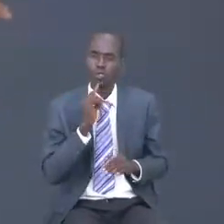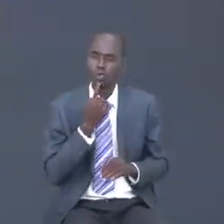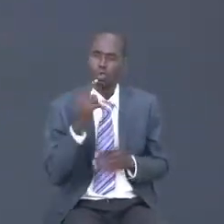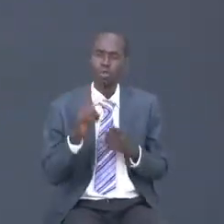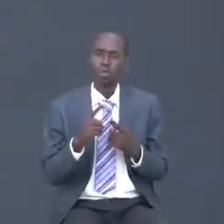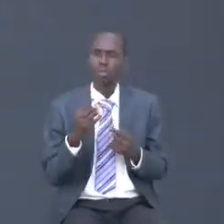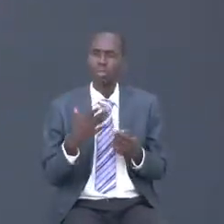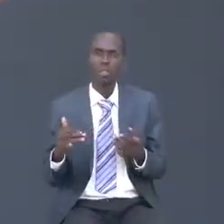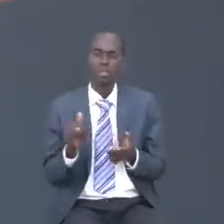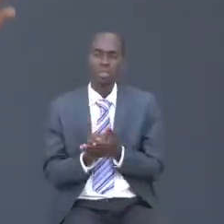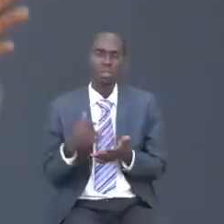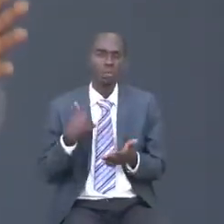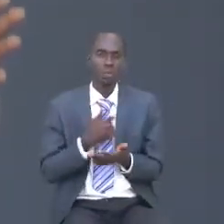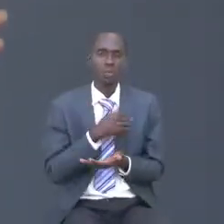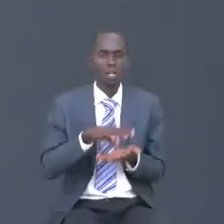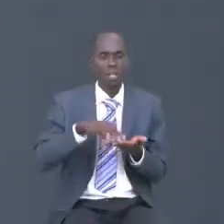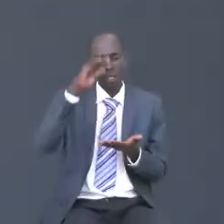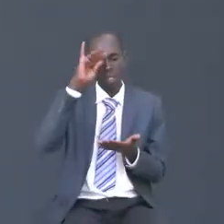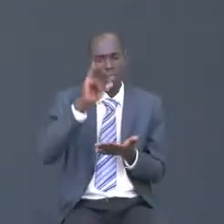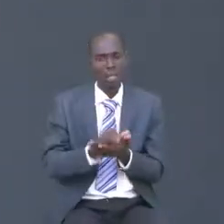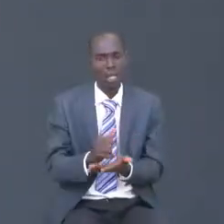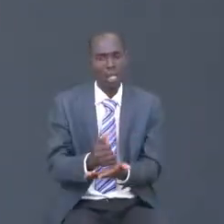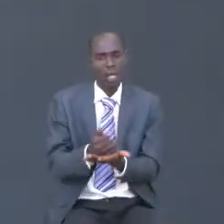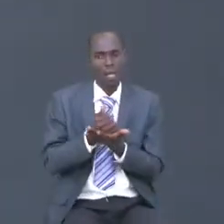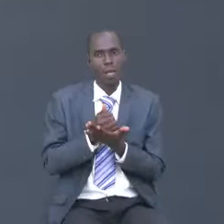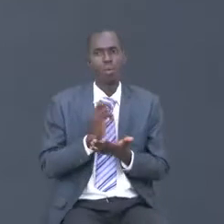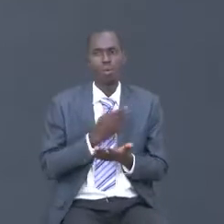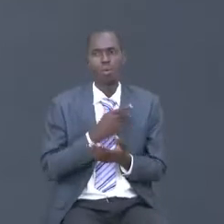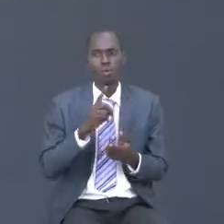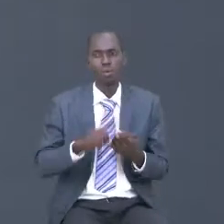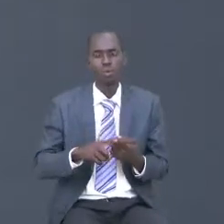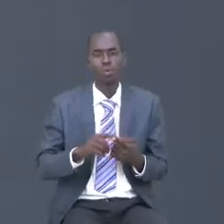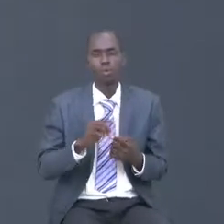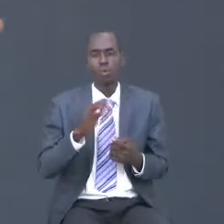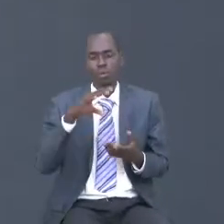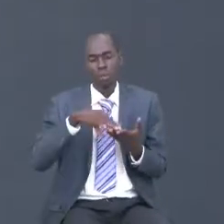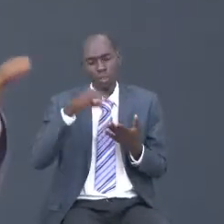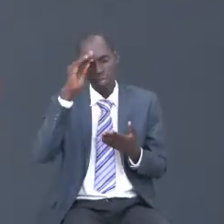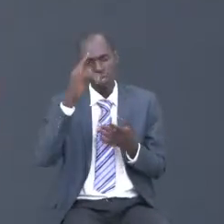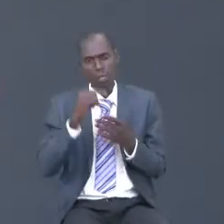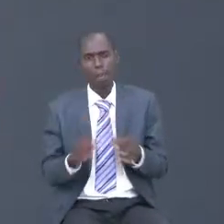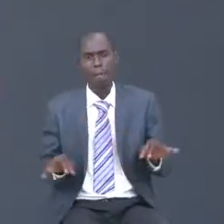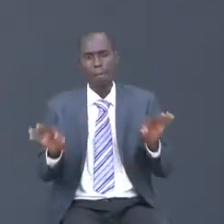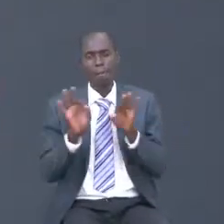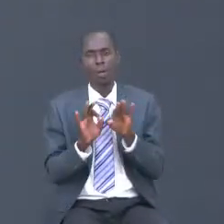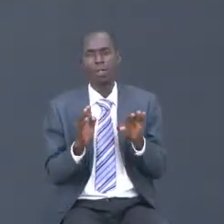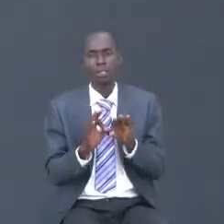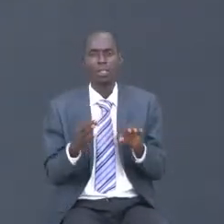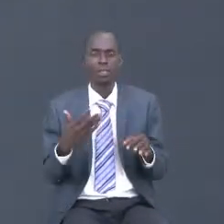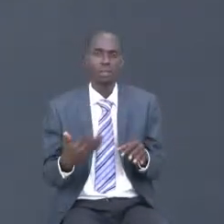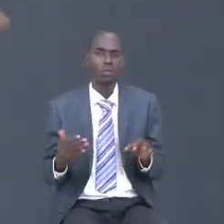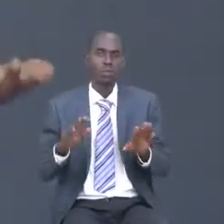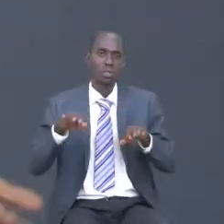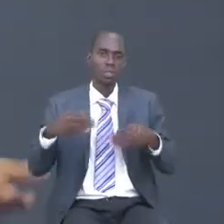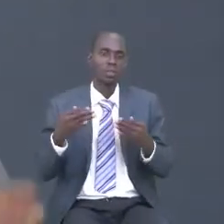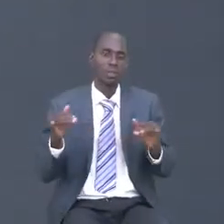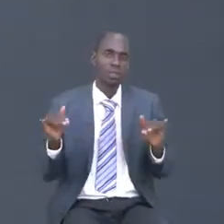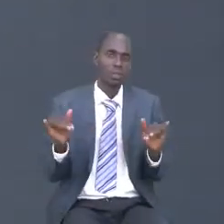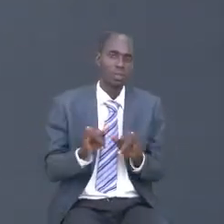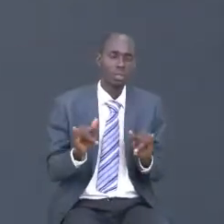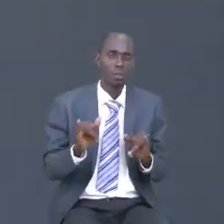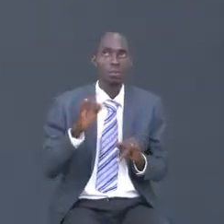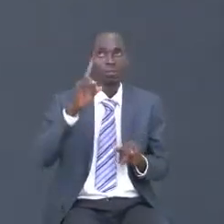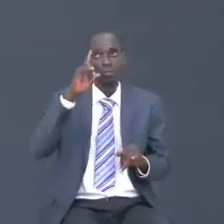made us to know the basic things. Now, we give the same time, we give the same intelligence, and we give the